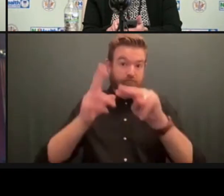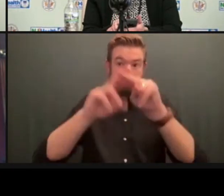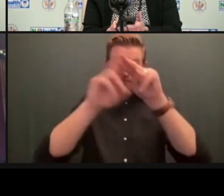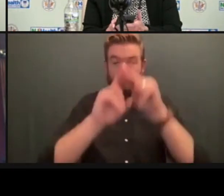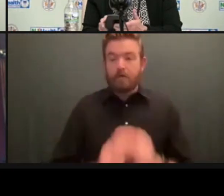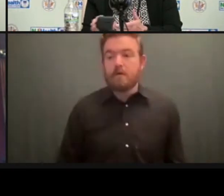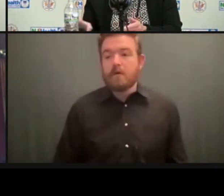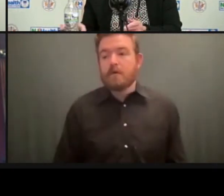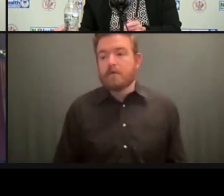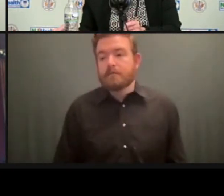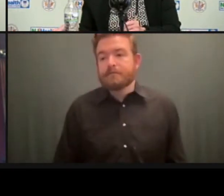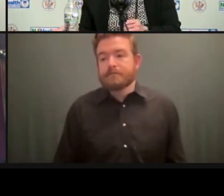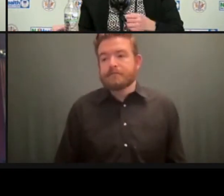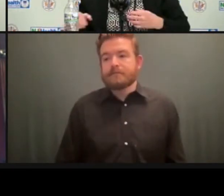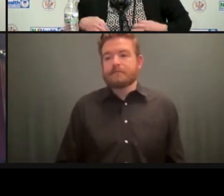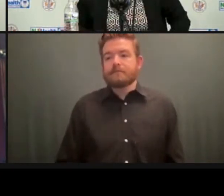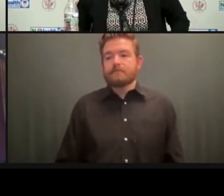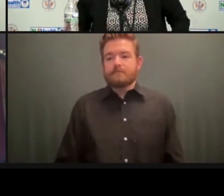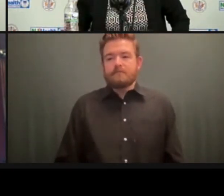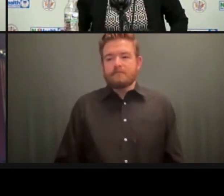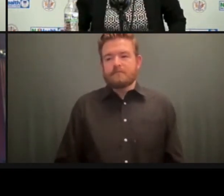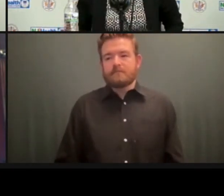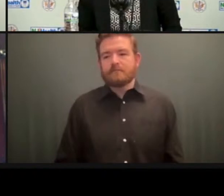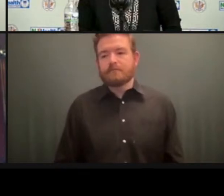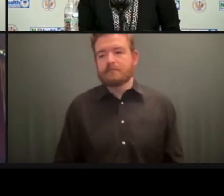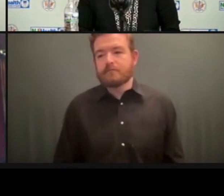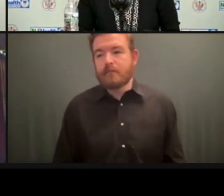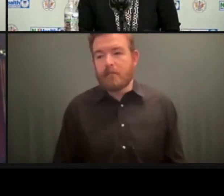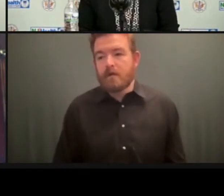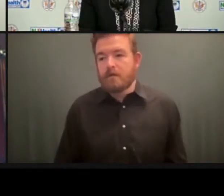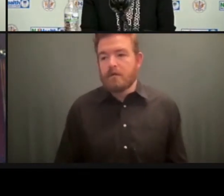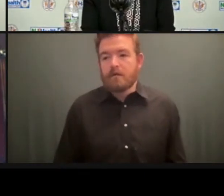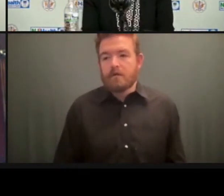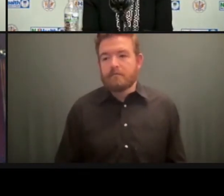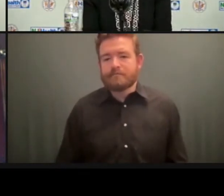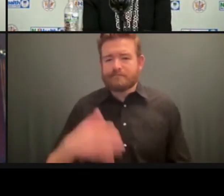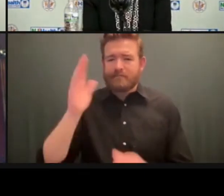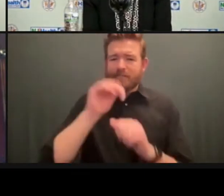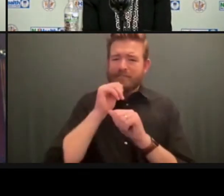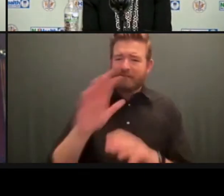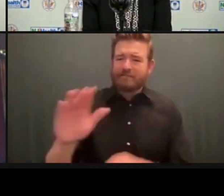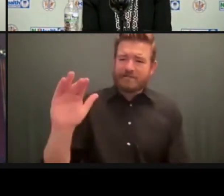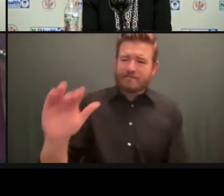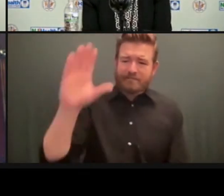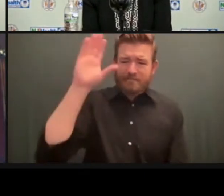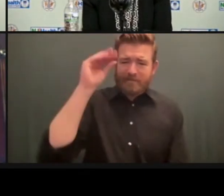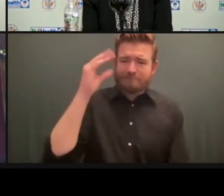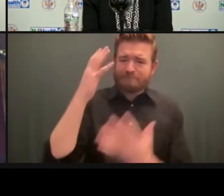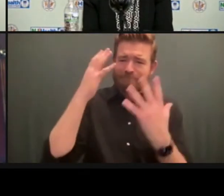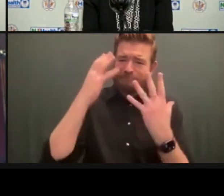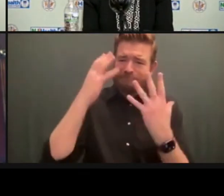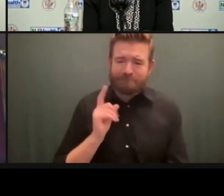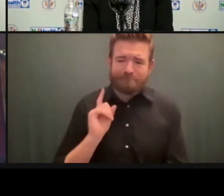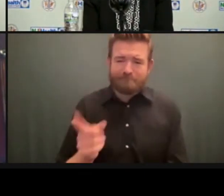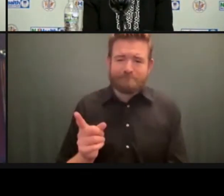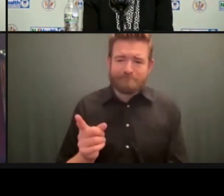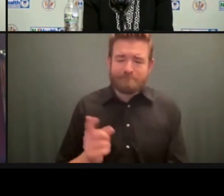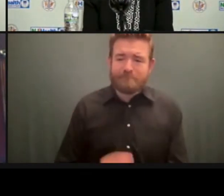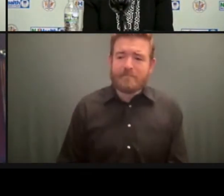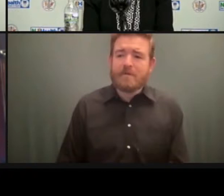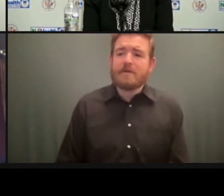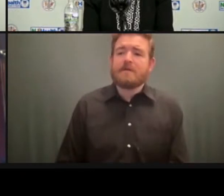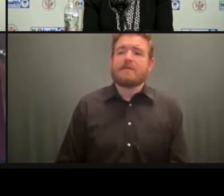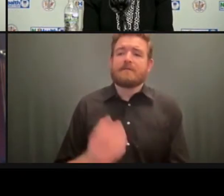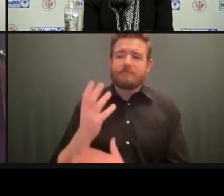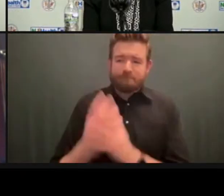would not have any reason to, other than God bless that little guy who we know sadly was taken from us many years ago.